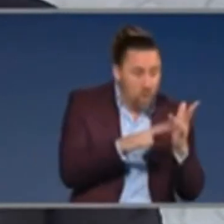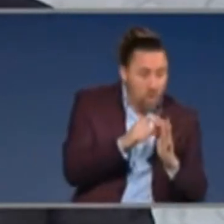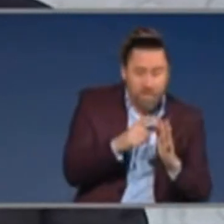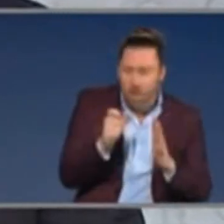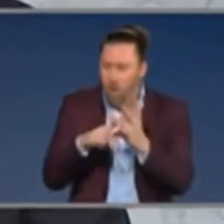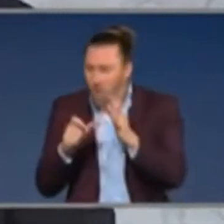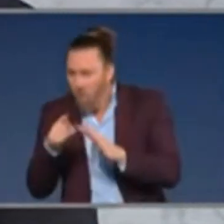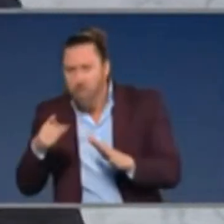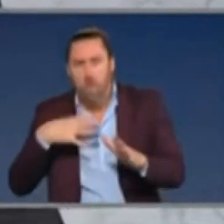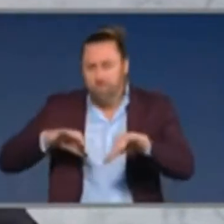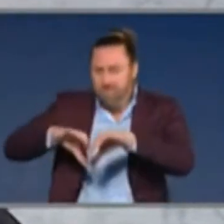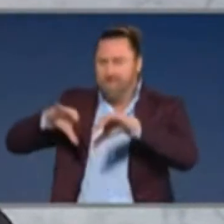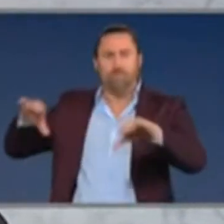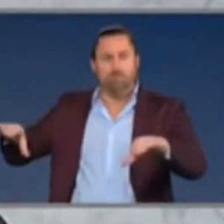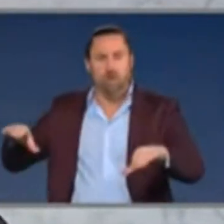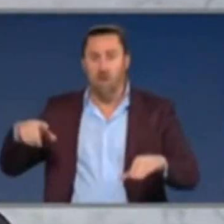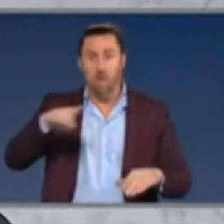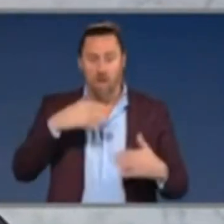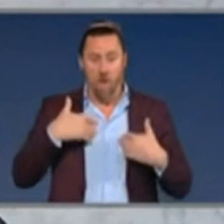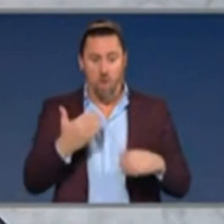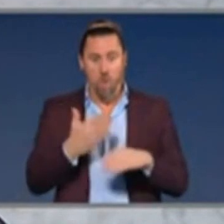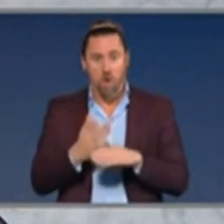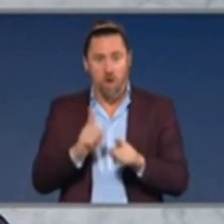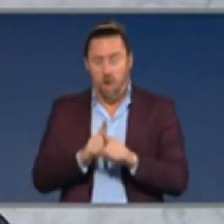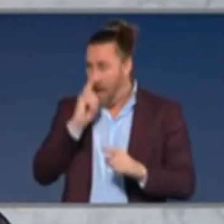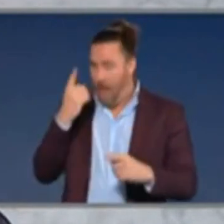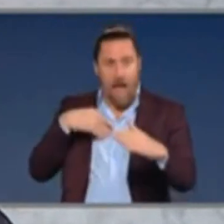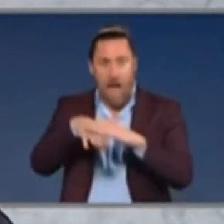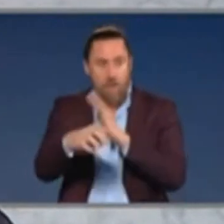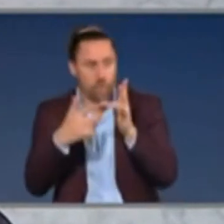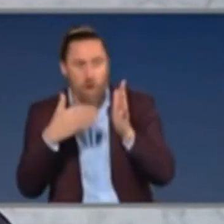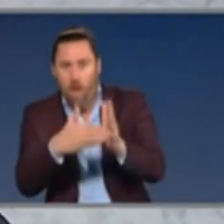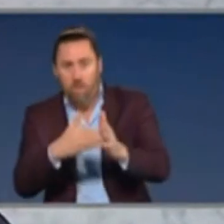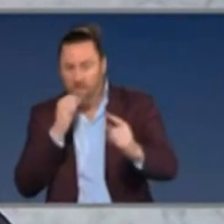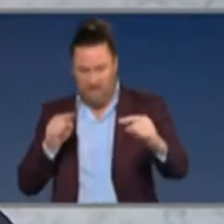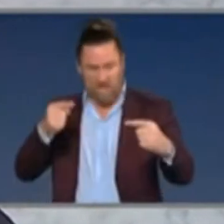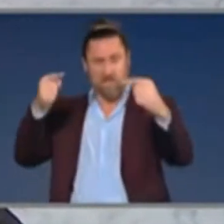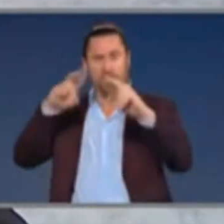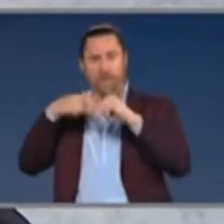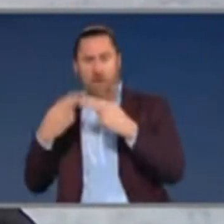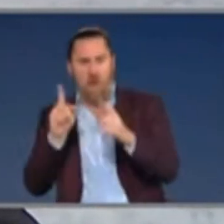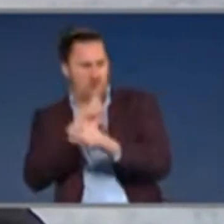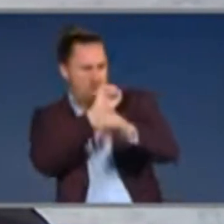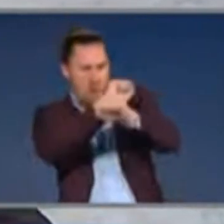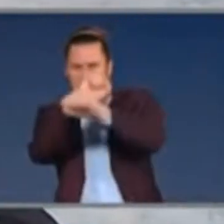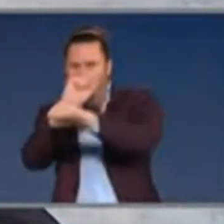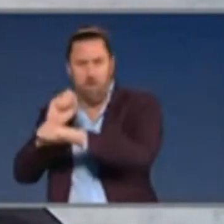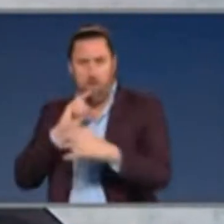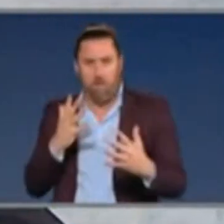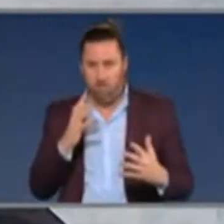from others, and federal intervention was requested. How angry are you with that operator, and why were families left in the dark?